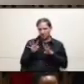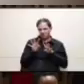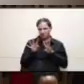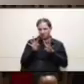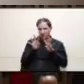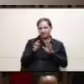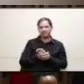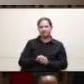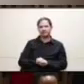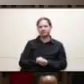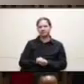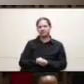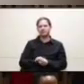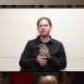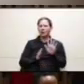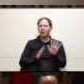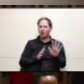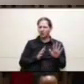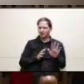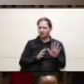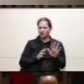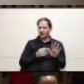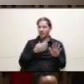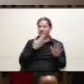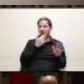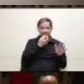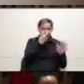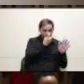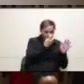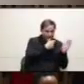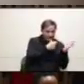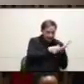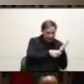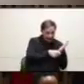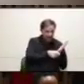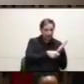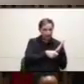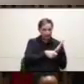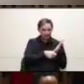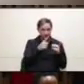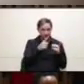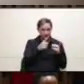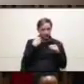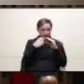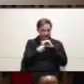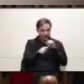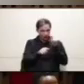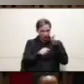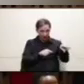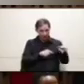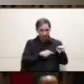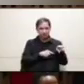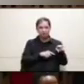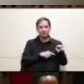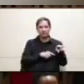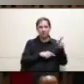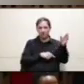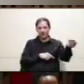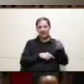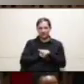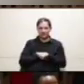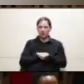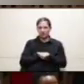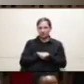Declaring. Okay, but you can find the letter in your records and Yes. which was sent to him. To him. Yes. Thank you. You'll give it to us just